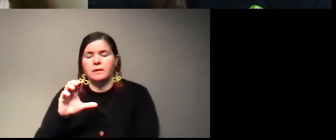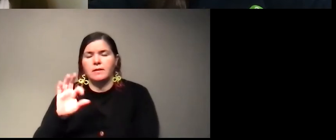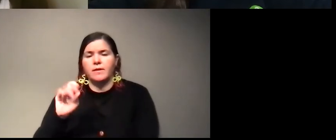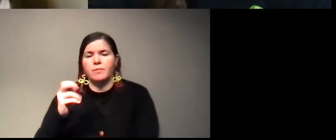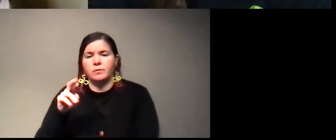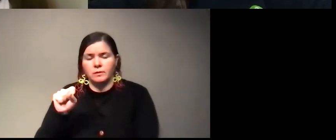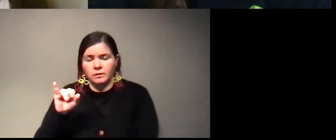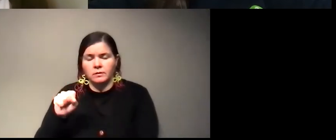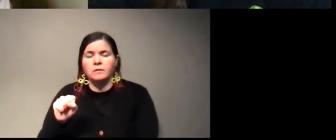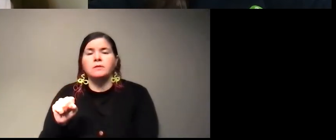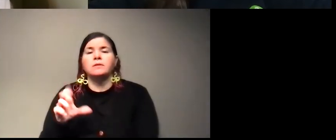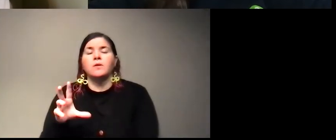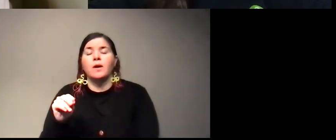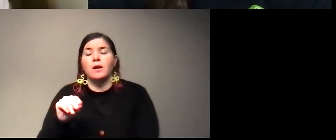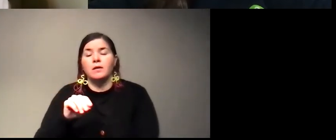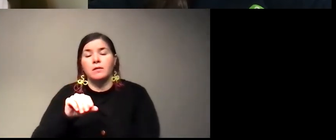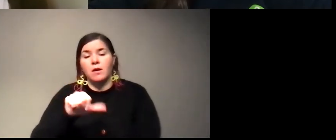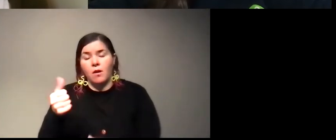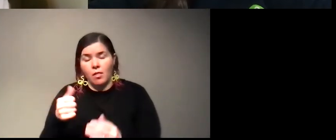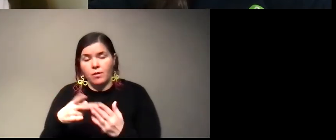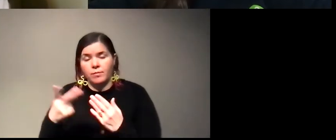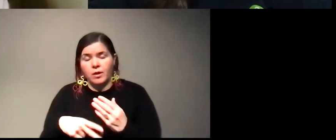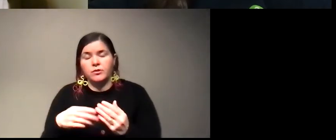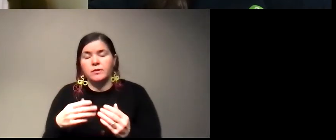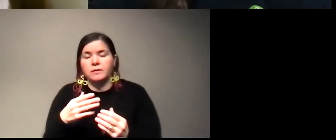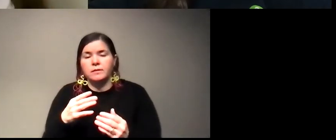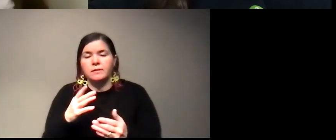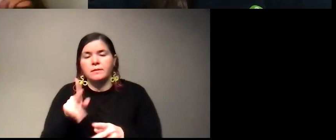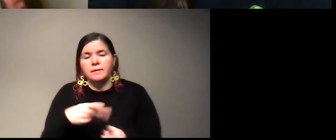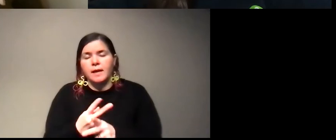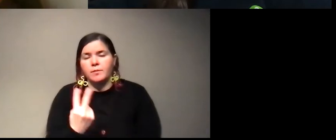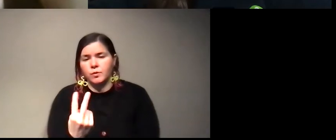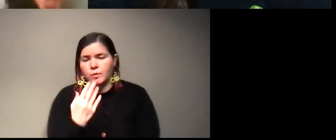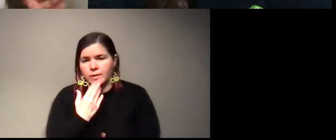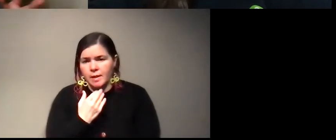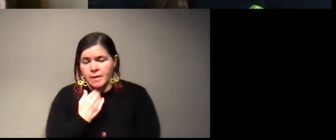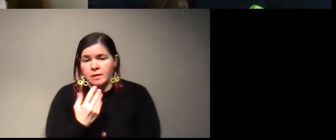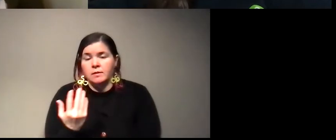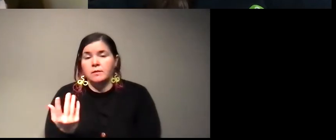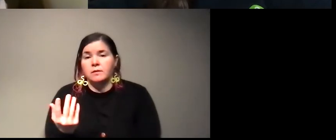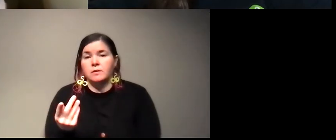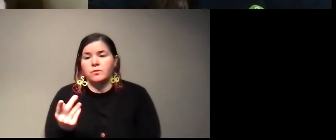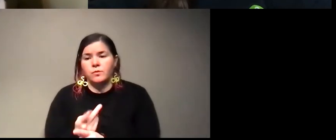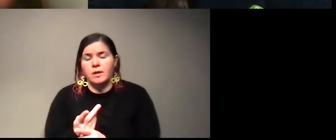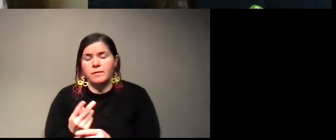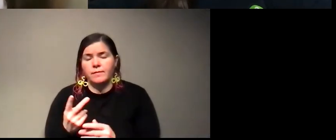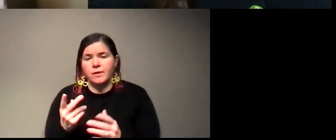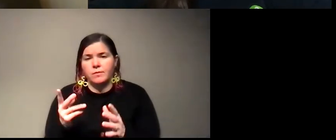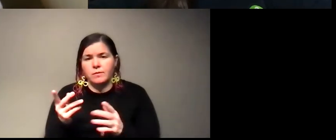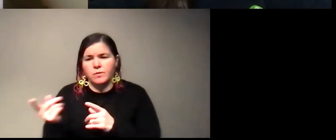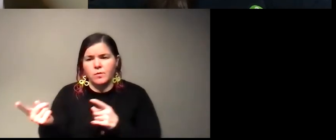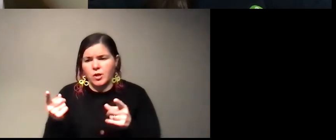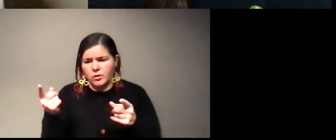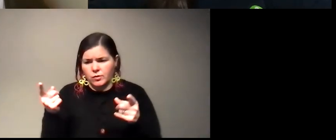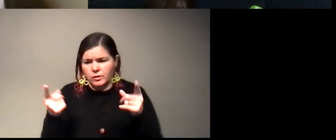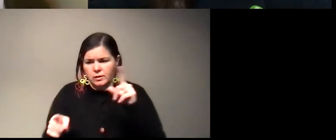my other projects to look at type 2 diabetes. So we're trying to figure out where the niche is. We also have work